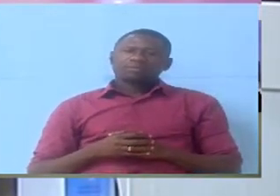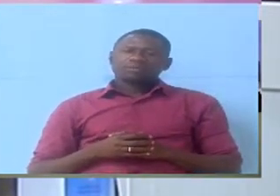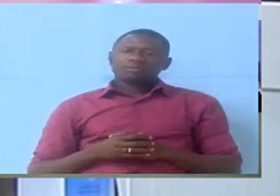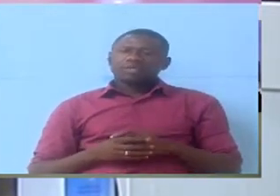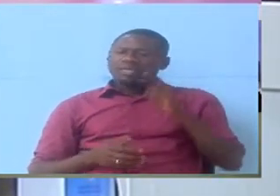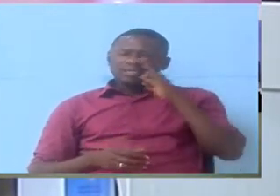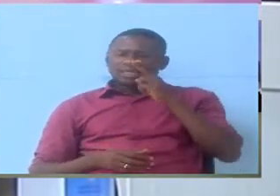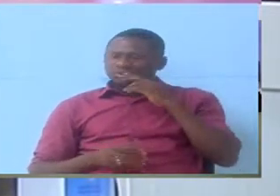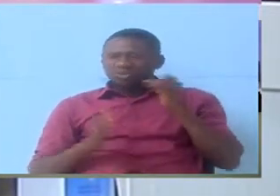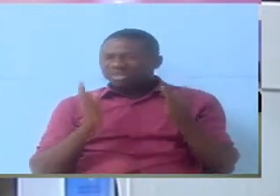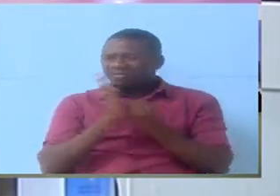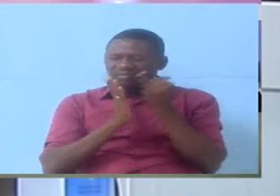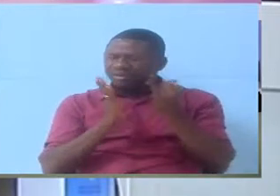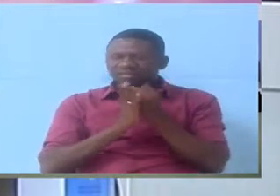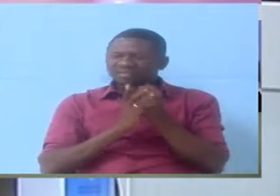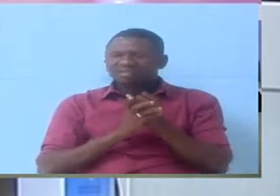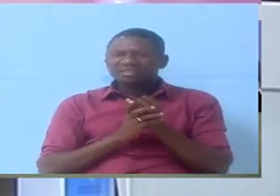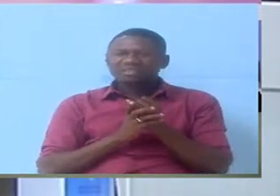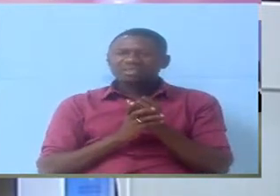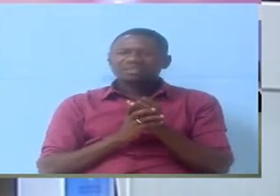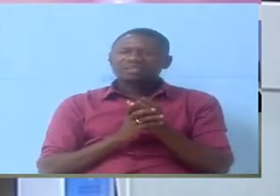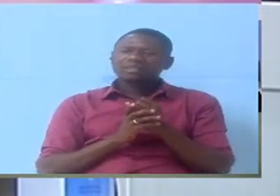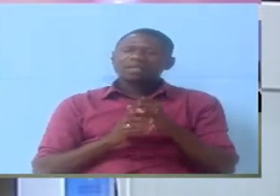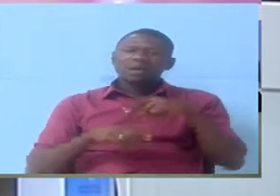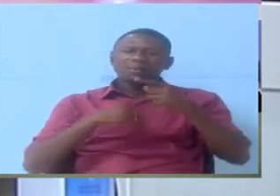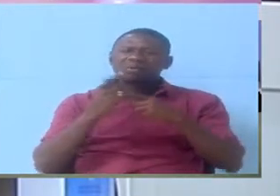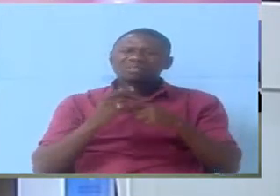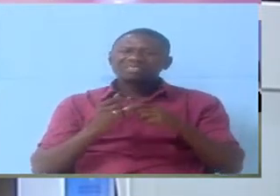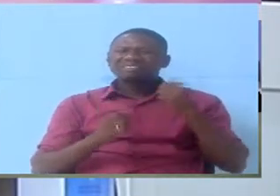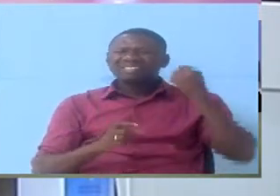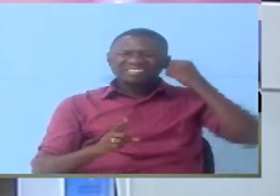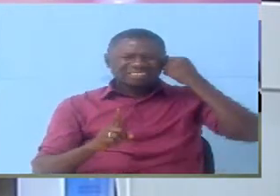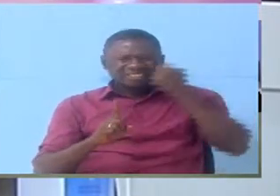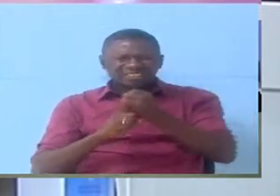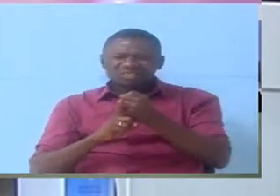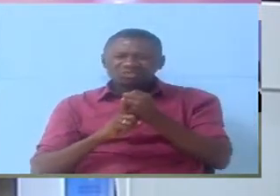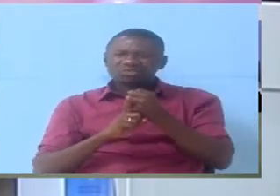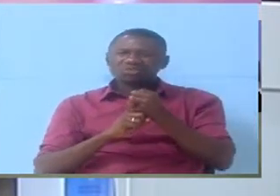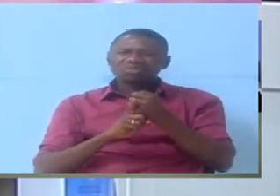Try to investigate a heinous and barbaric crime.